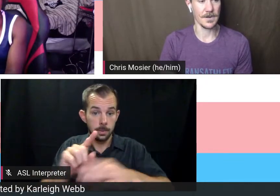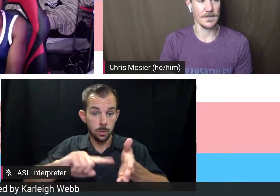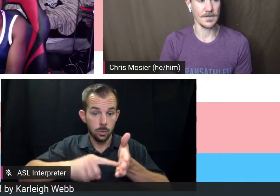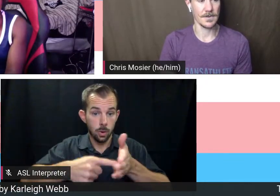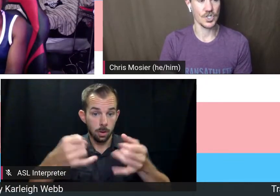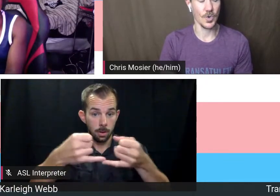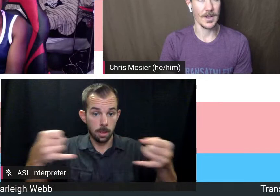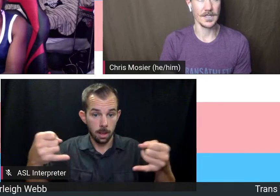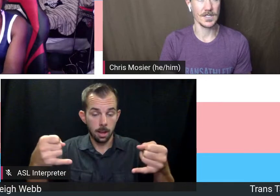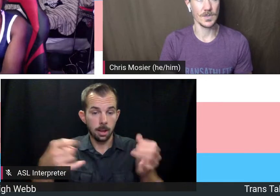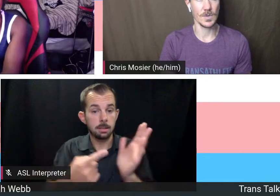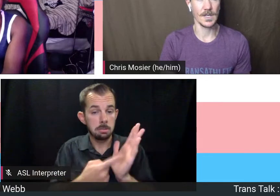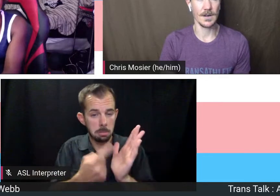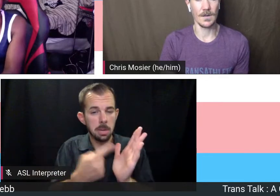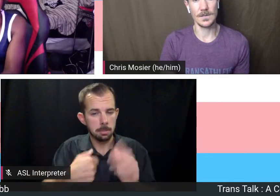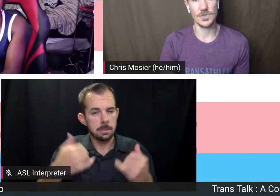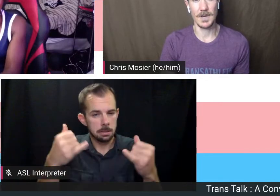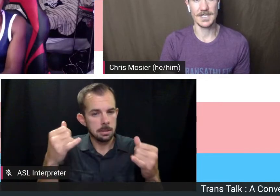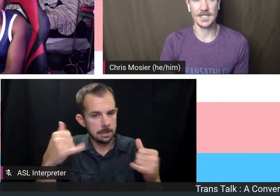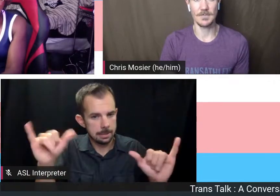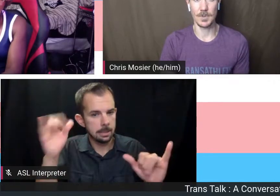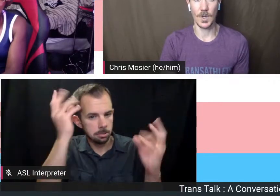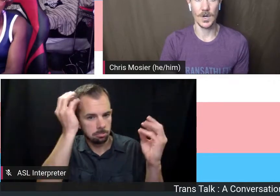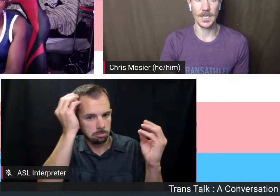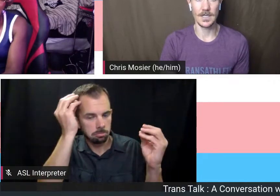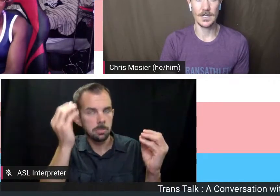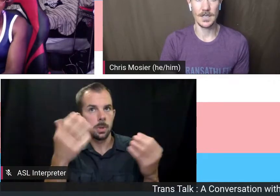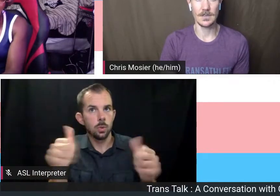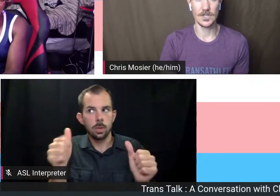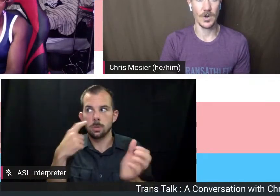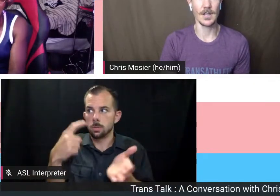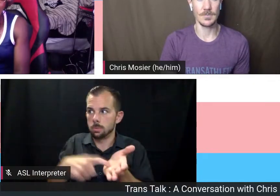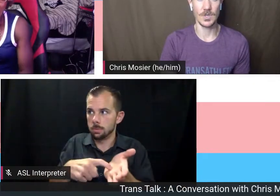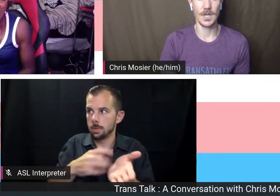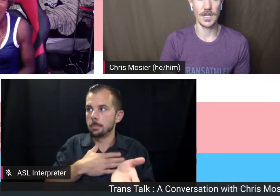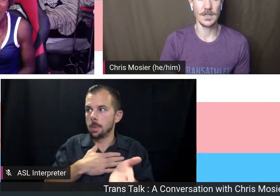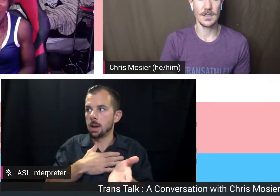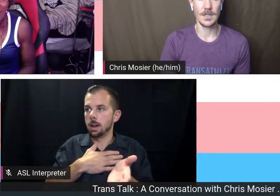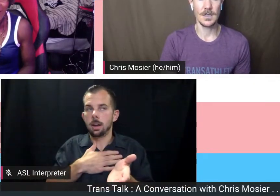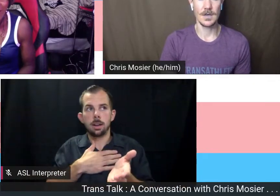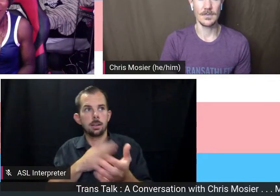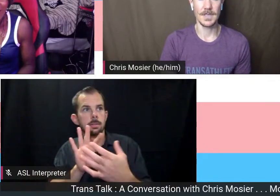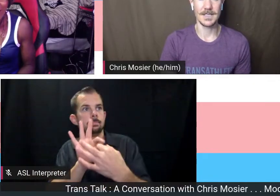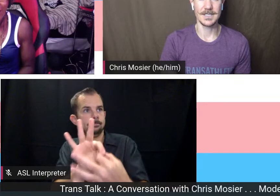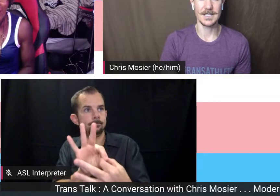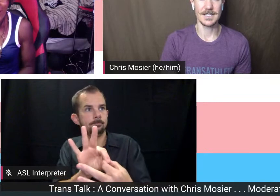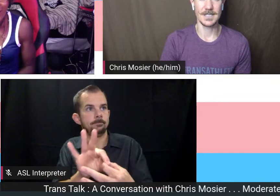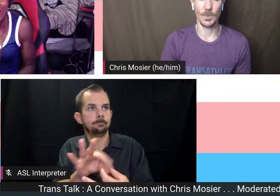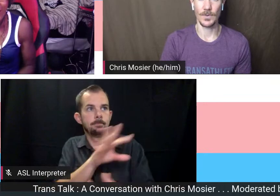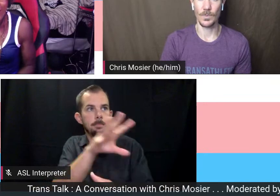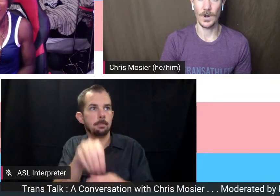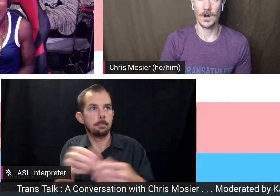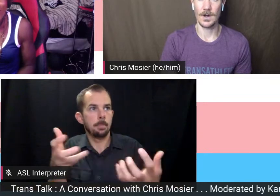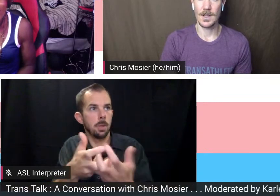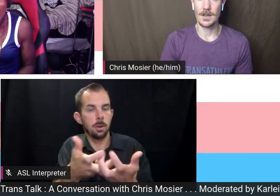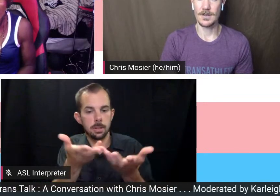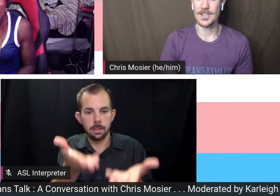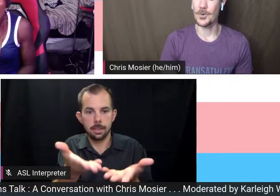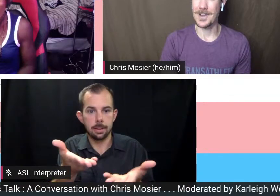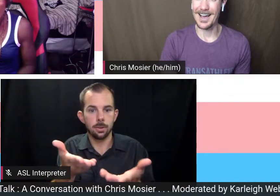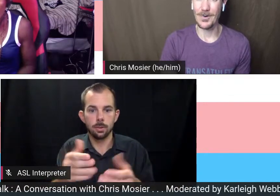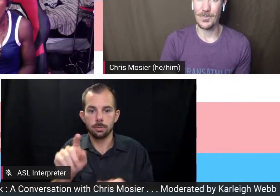moments of trying to acknowledge my sense of belonging in the tri community, because it is a sport